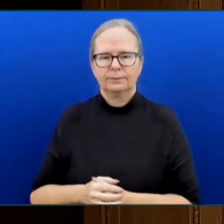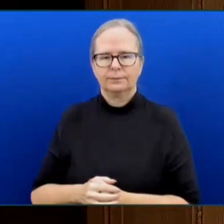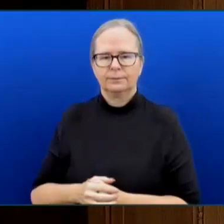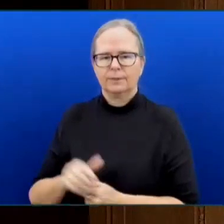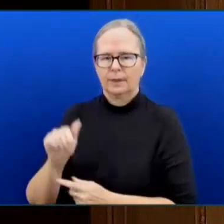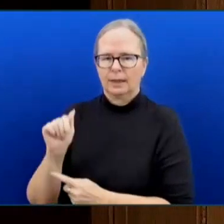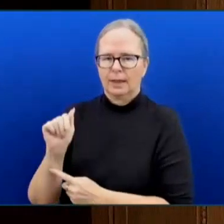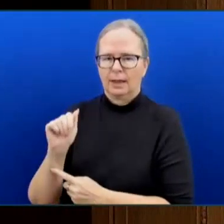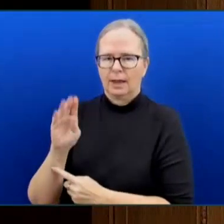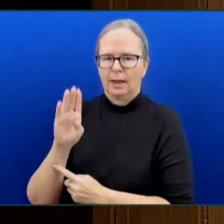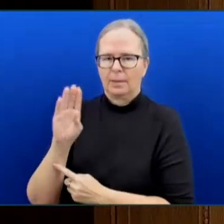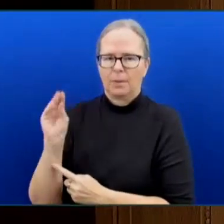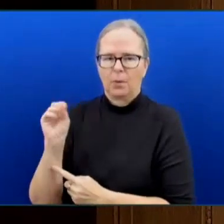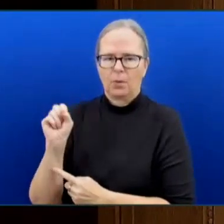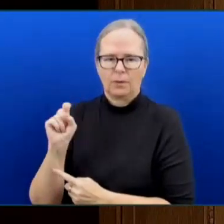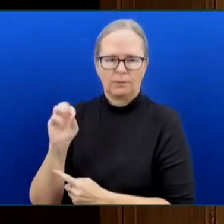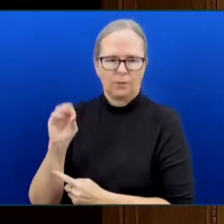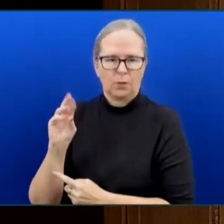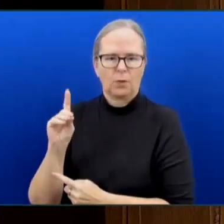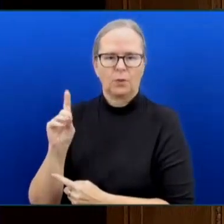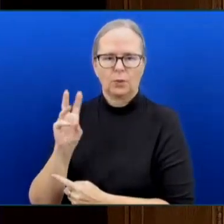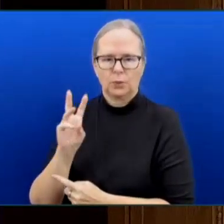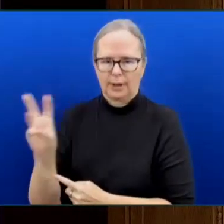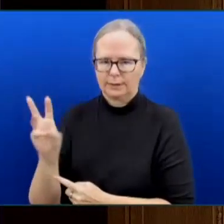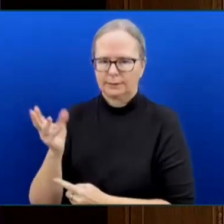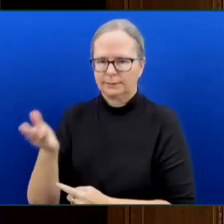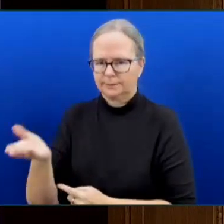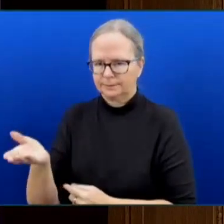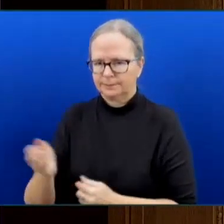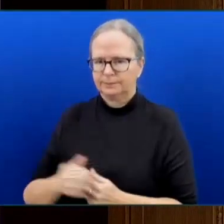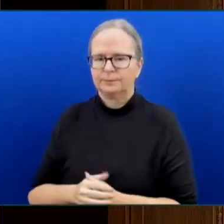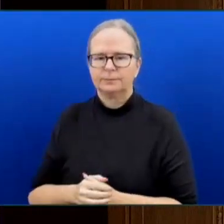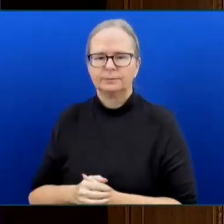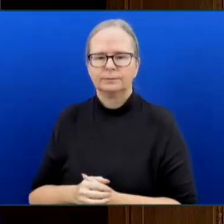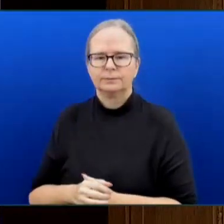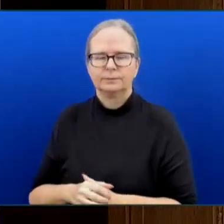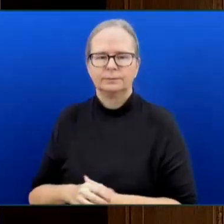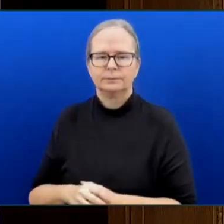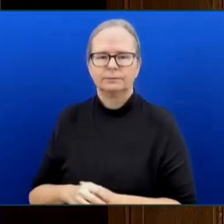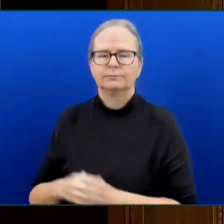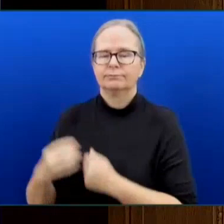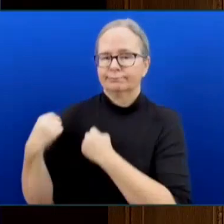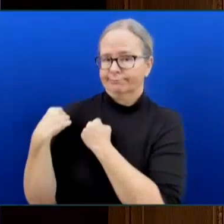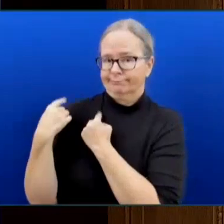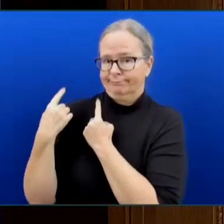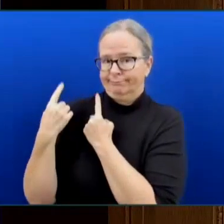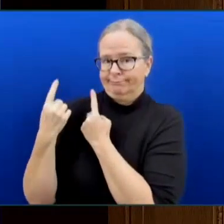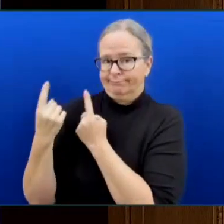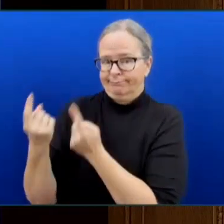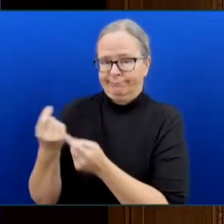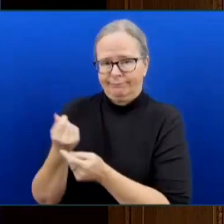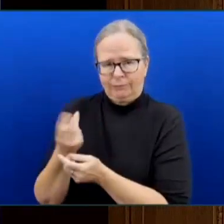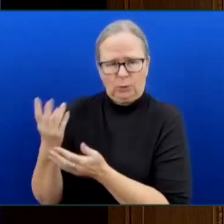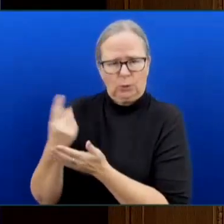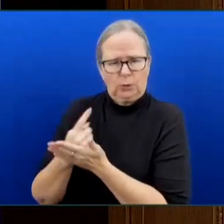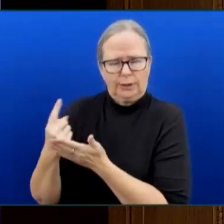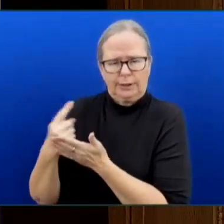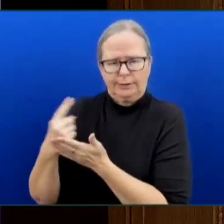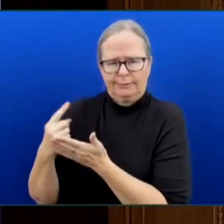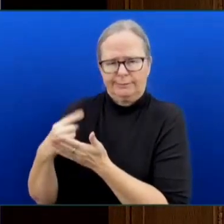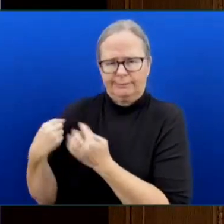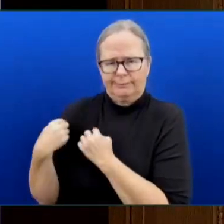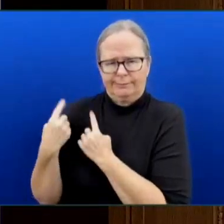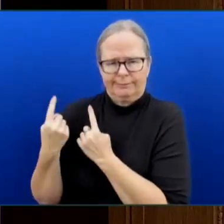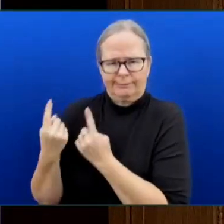official opposition has been seeking real, actual relief for British